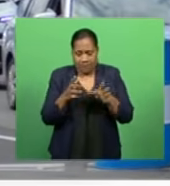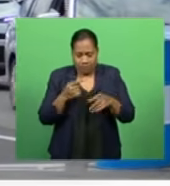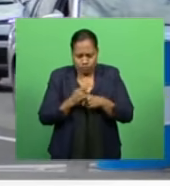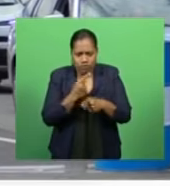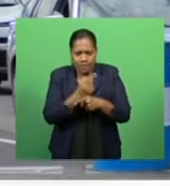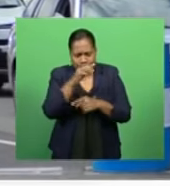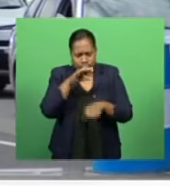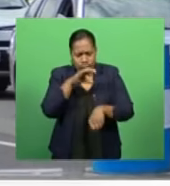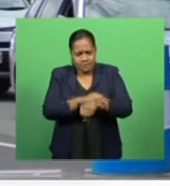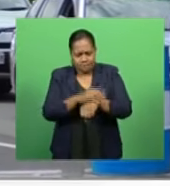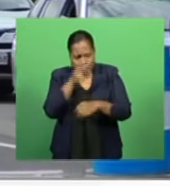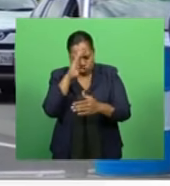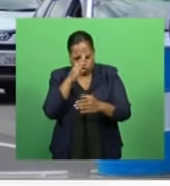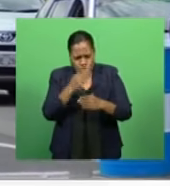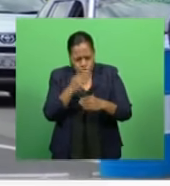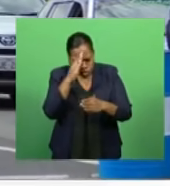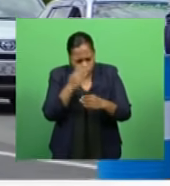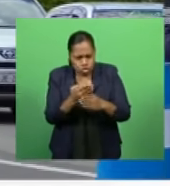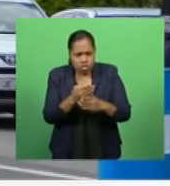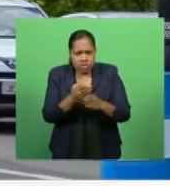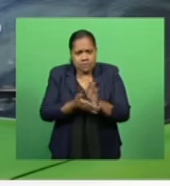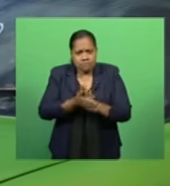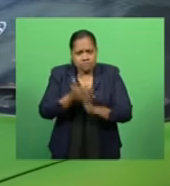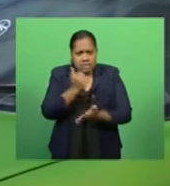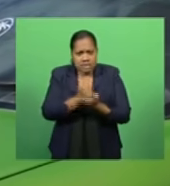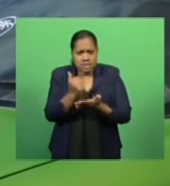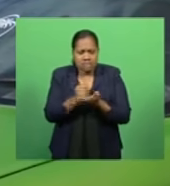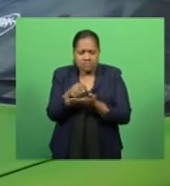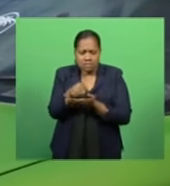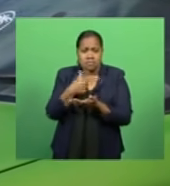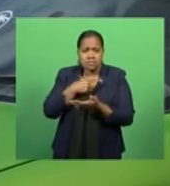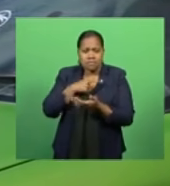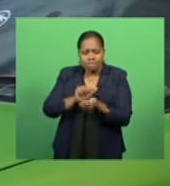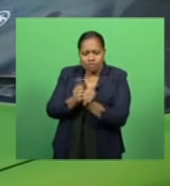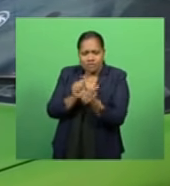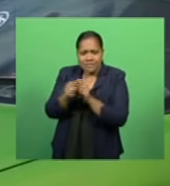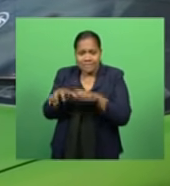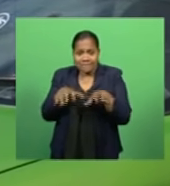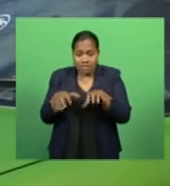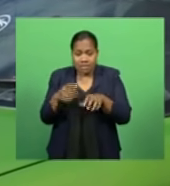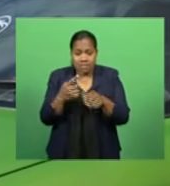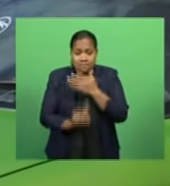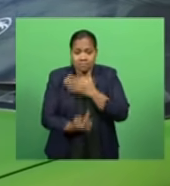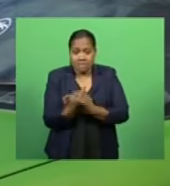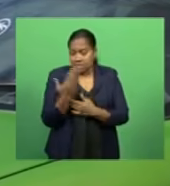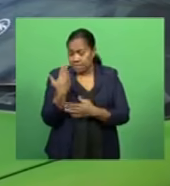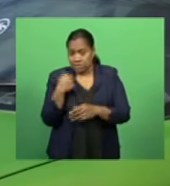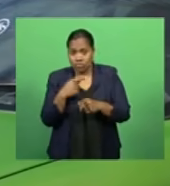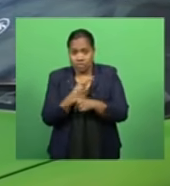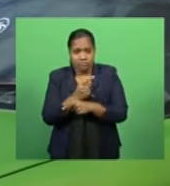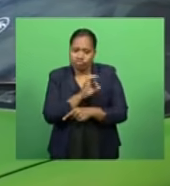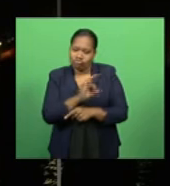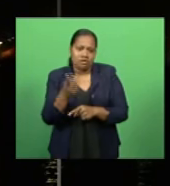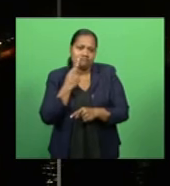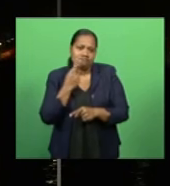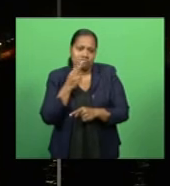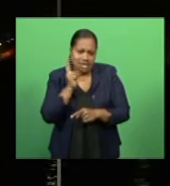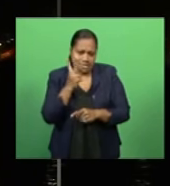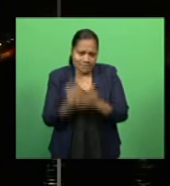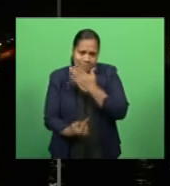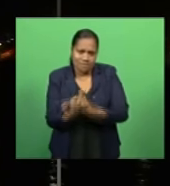high number of arrests made in relation to sporting activities last week will not be repeated.